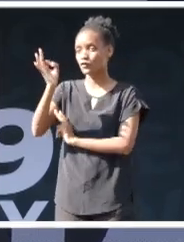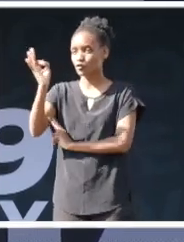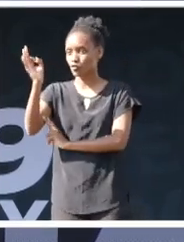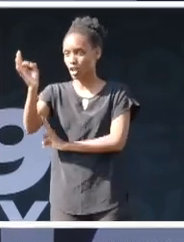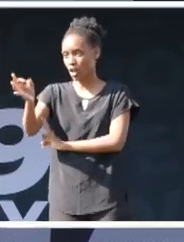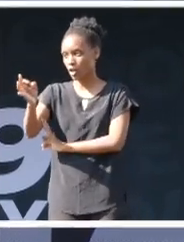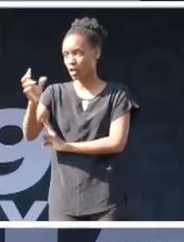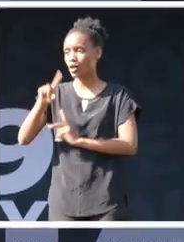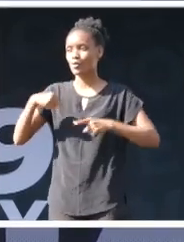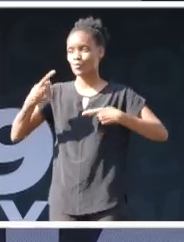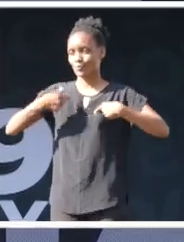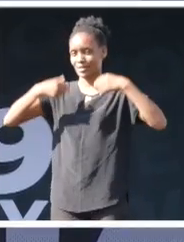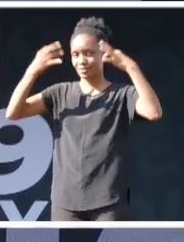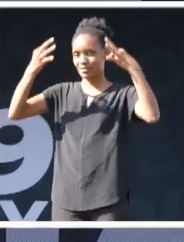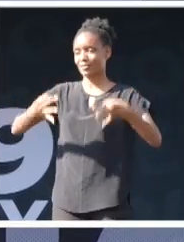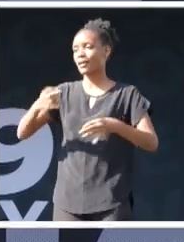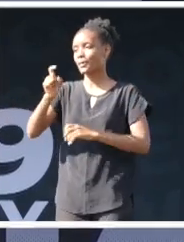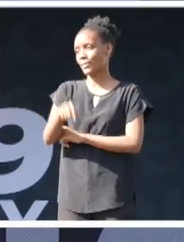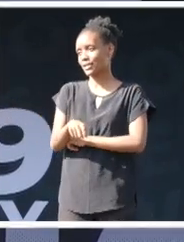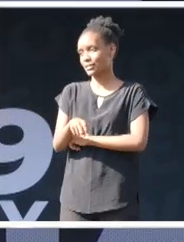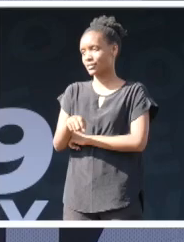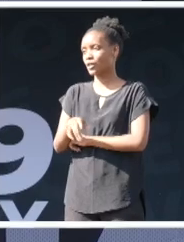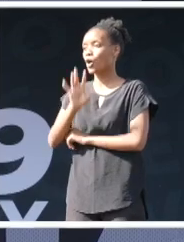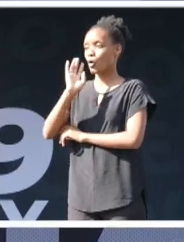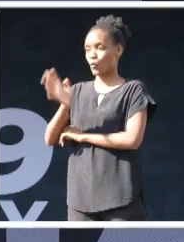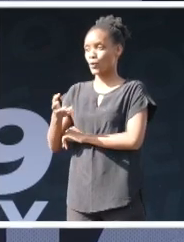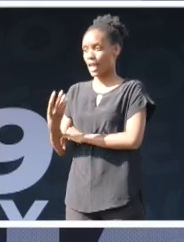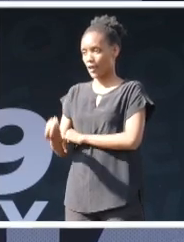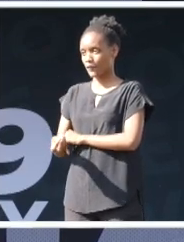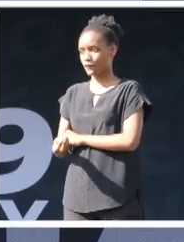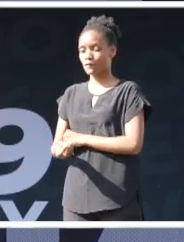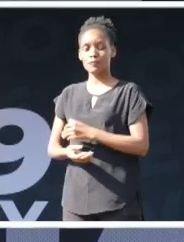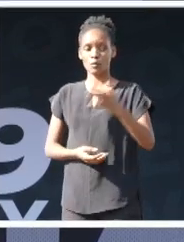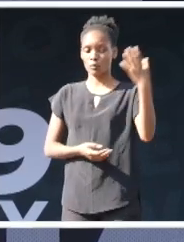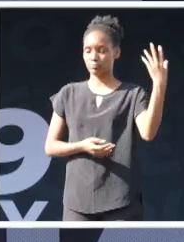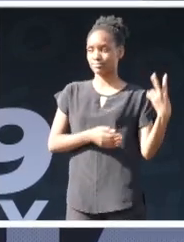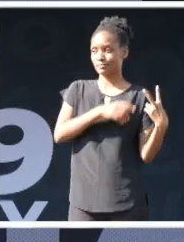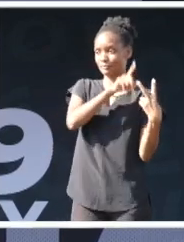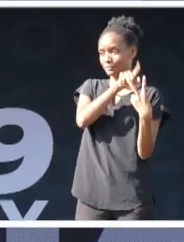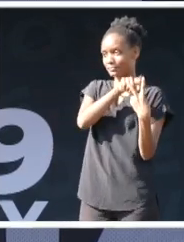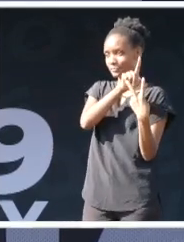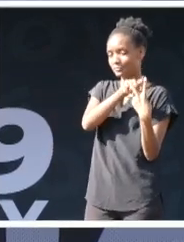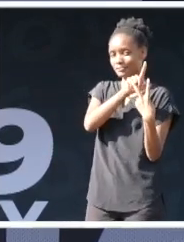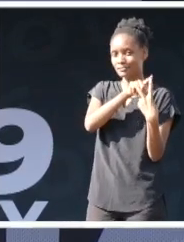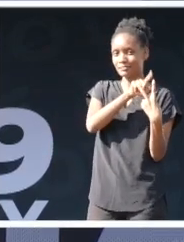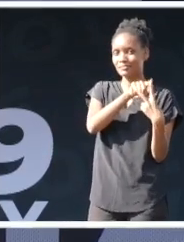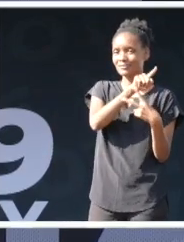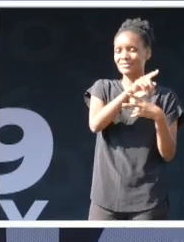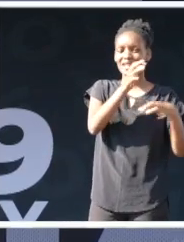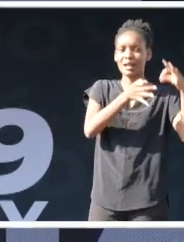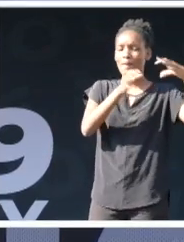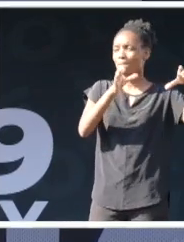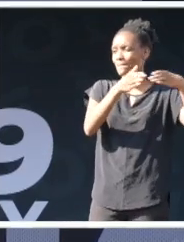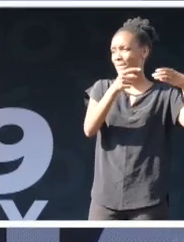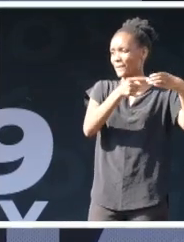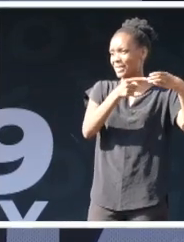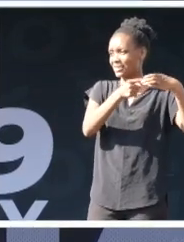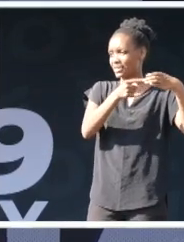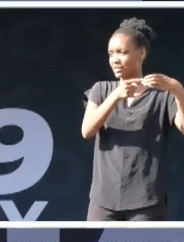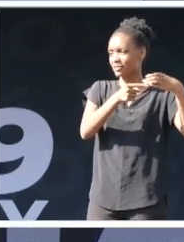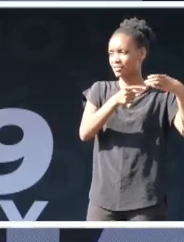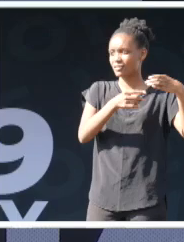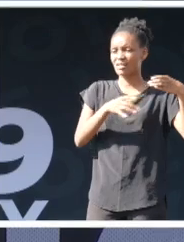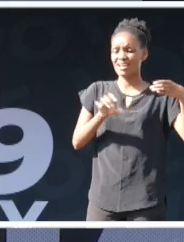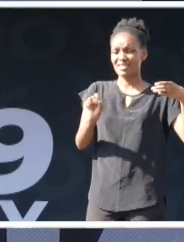We will have, on one side, parties that profit on dividing South